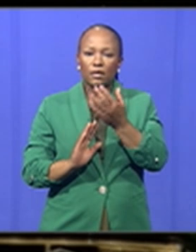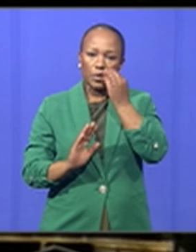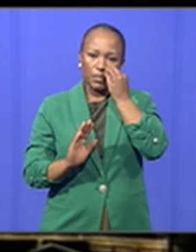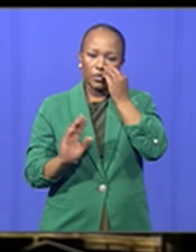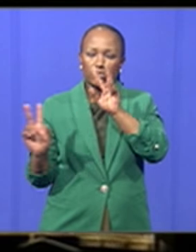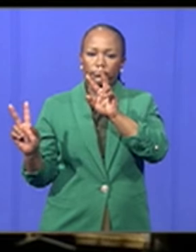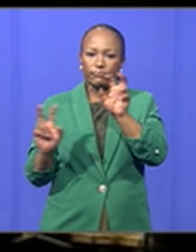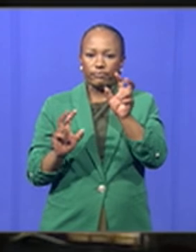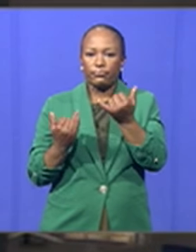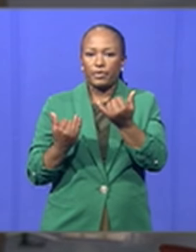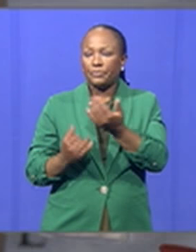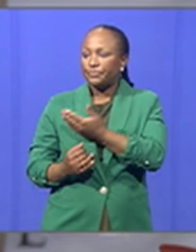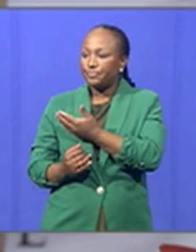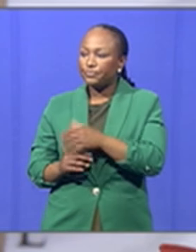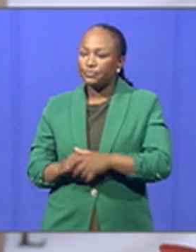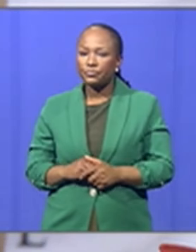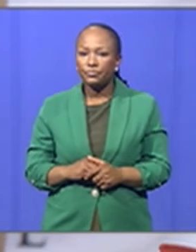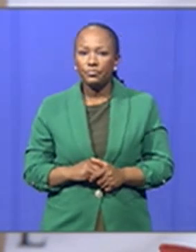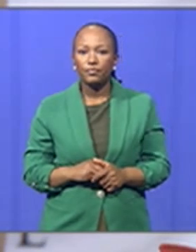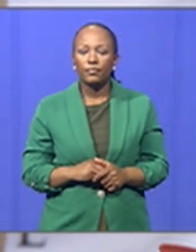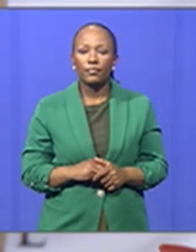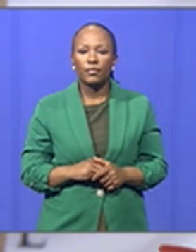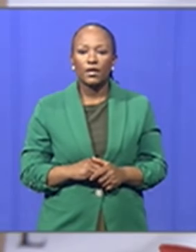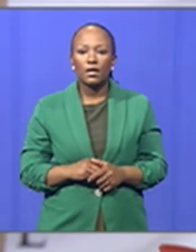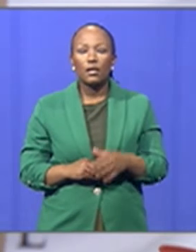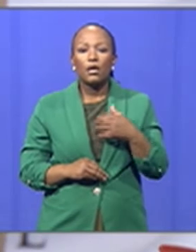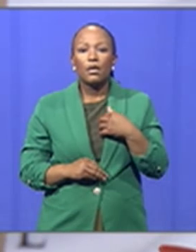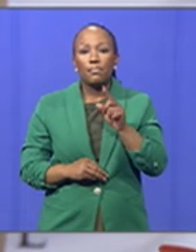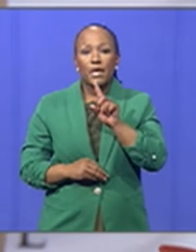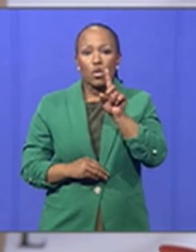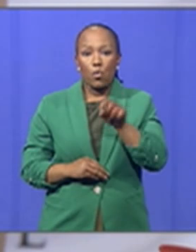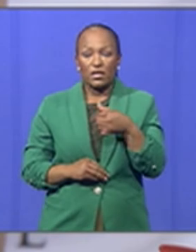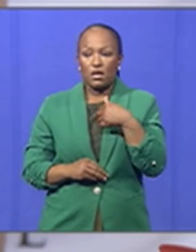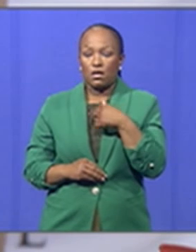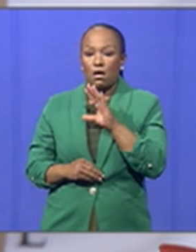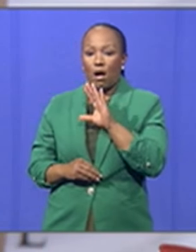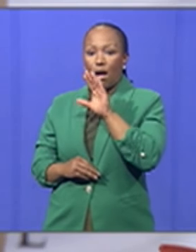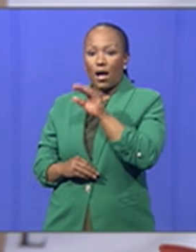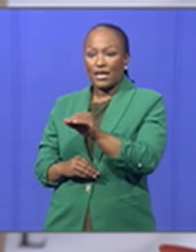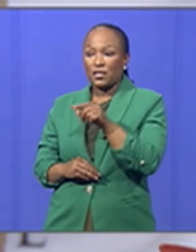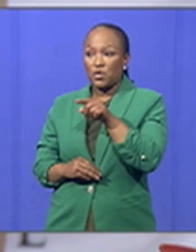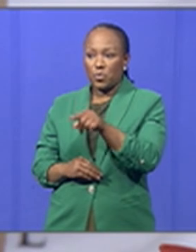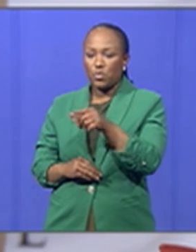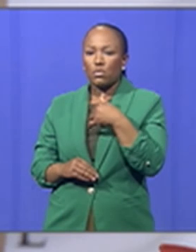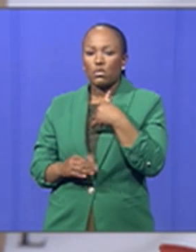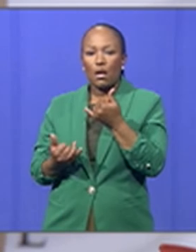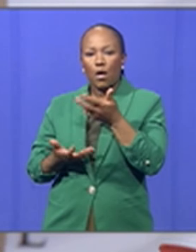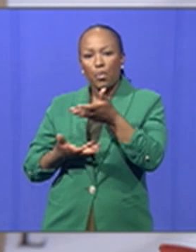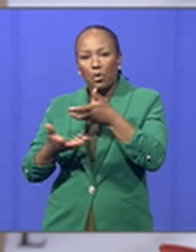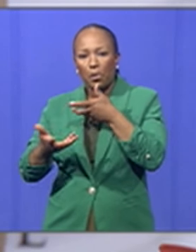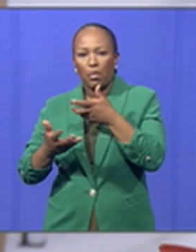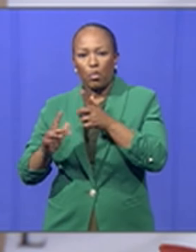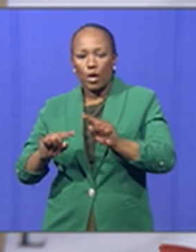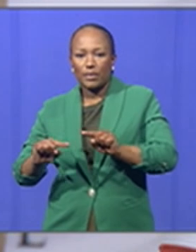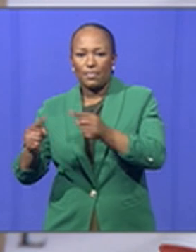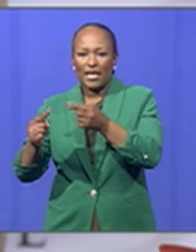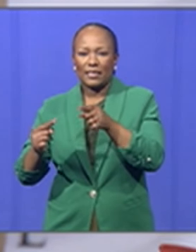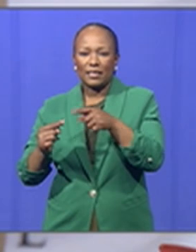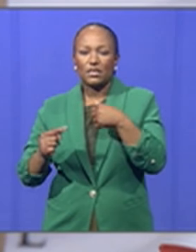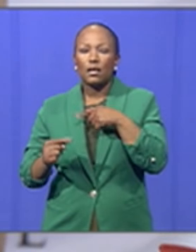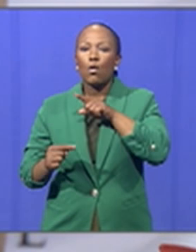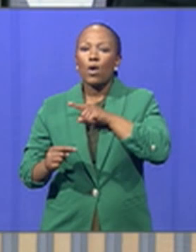tšona. The only question I asked you and what you and I are debating is why you sent these particular